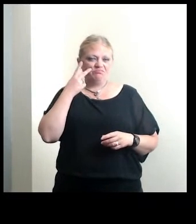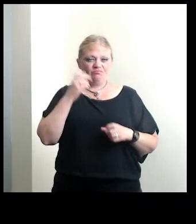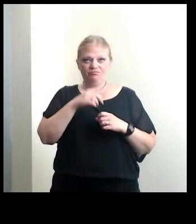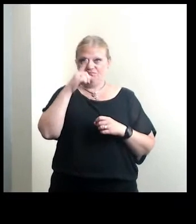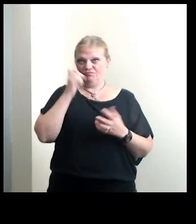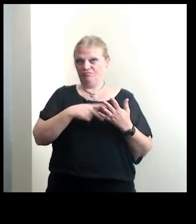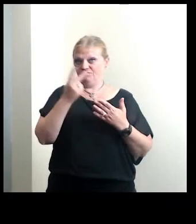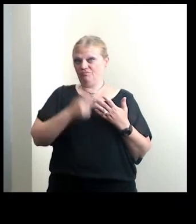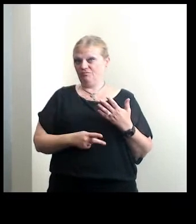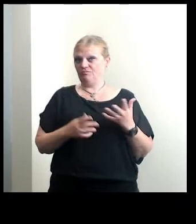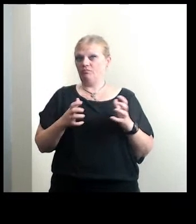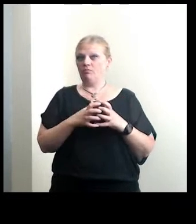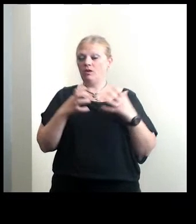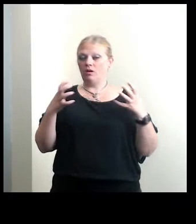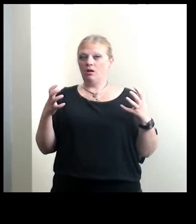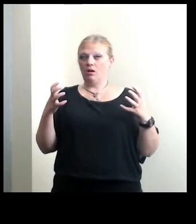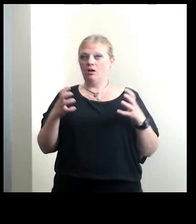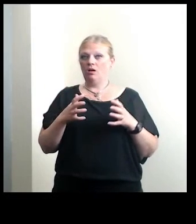is that there's